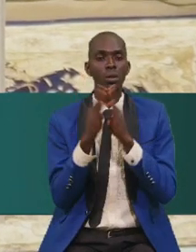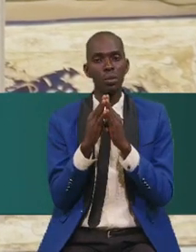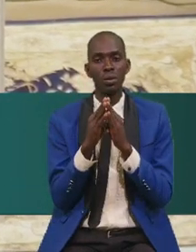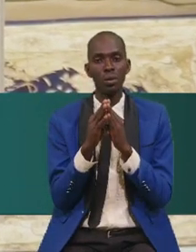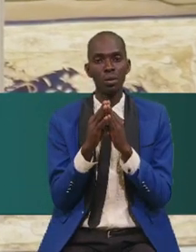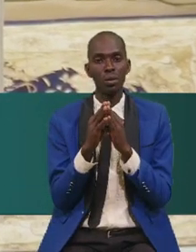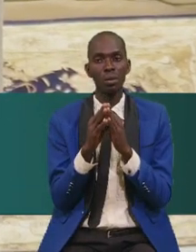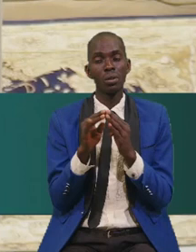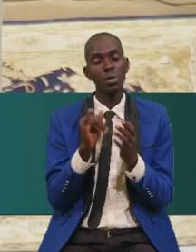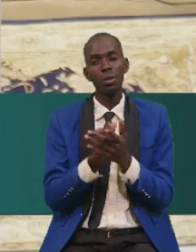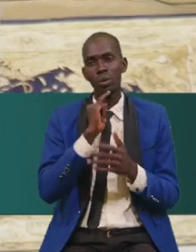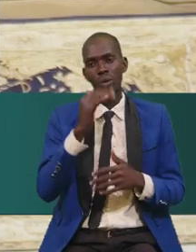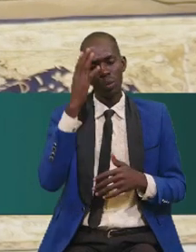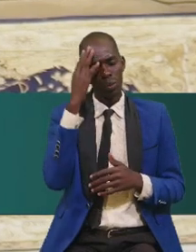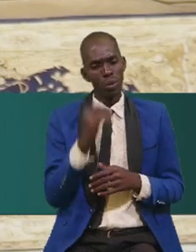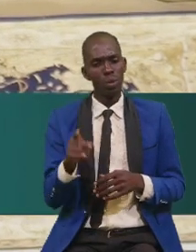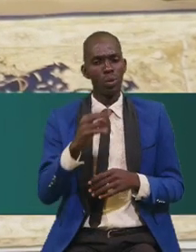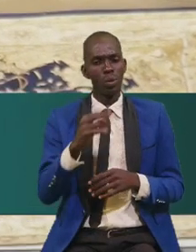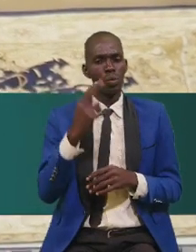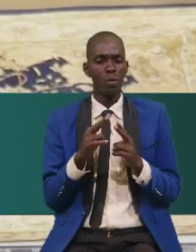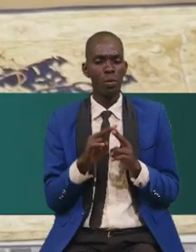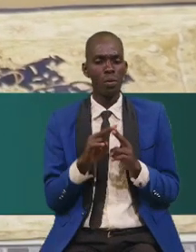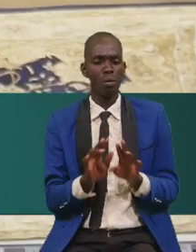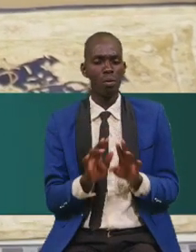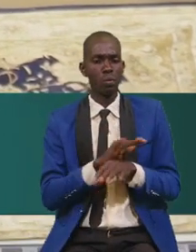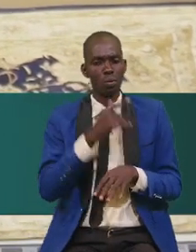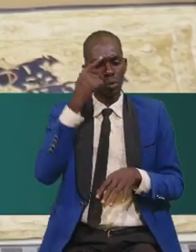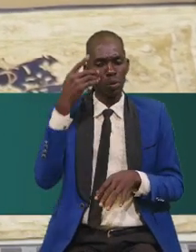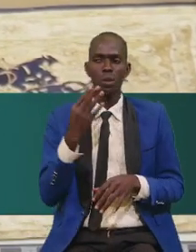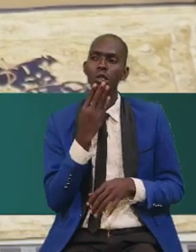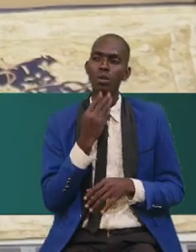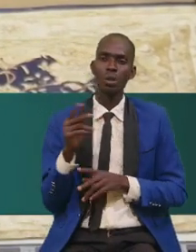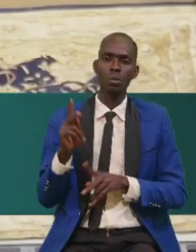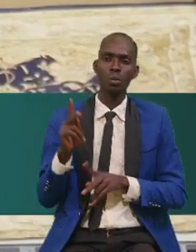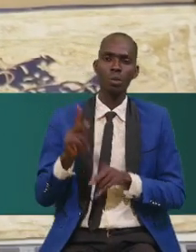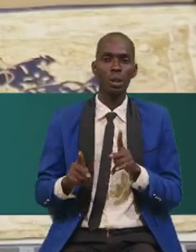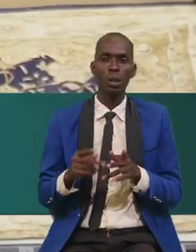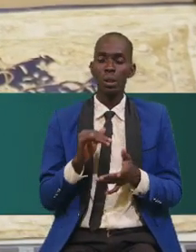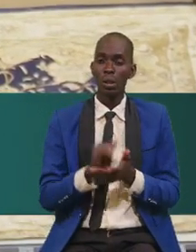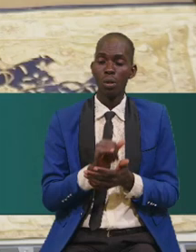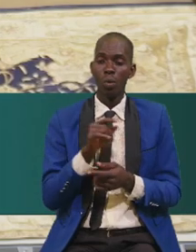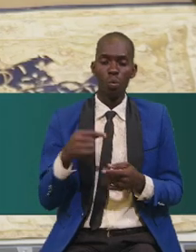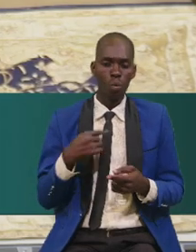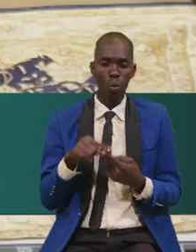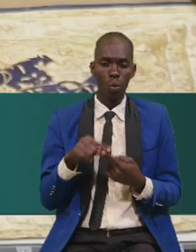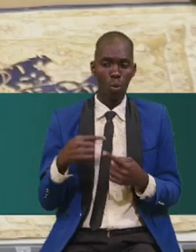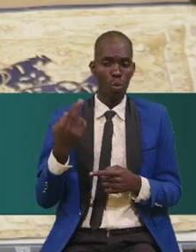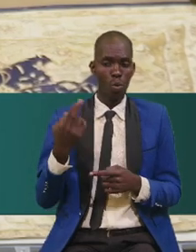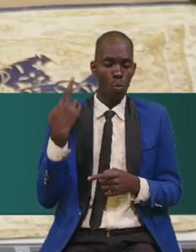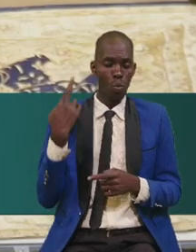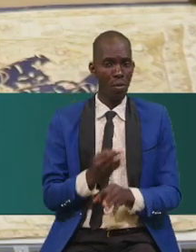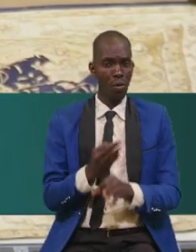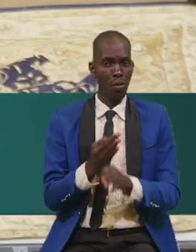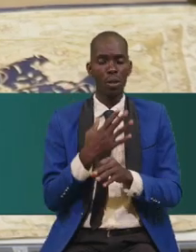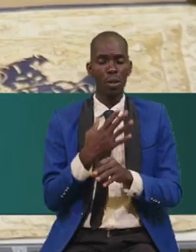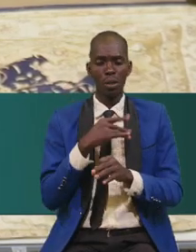up themselves because of the Jews. And he said, where you were fearful before, and you locked up yourself, and you will not